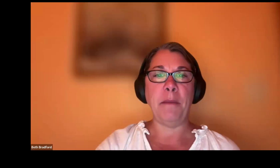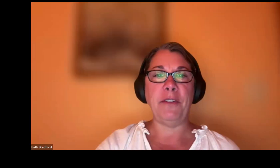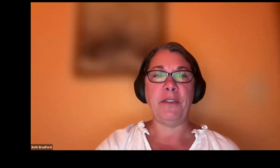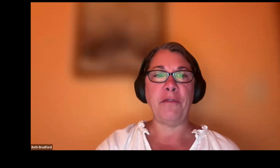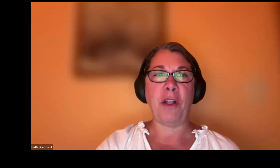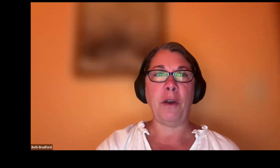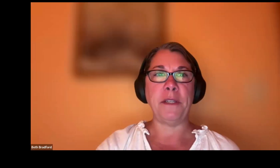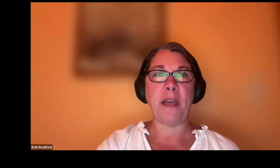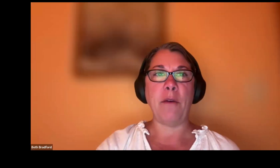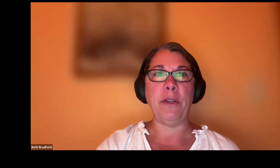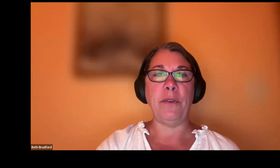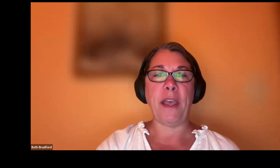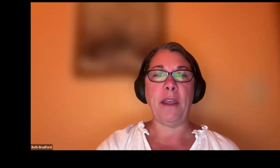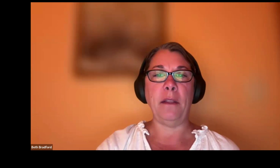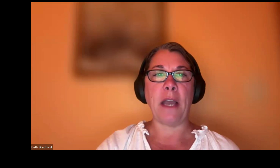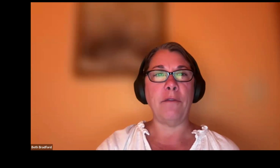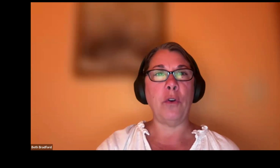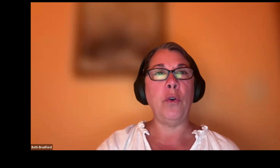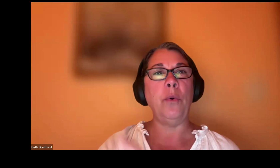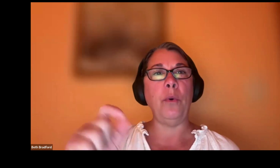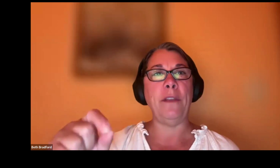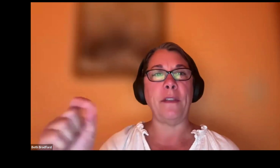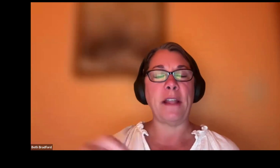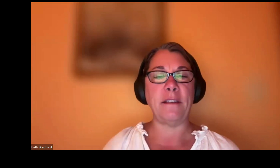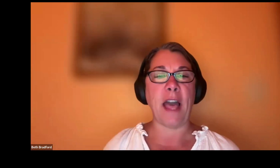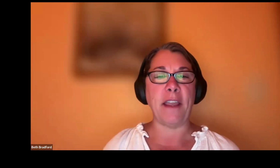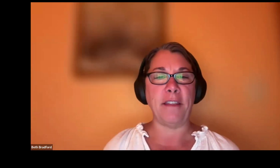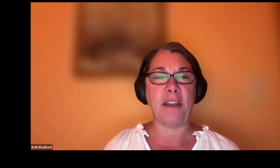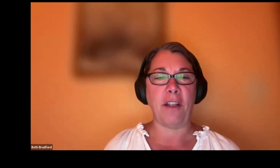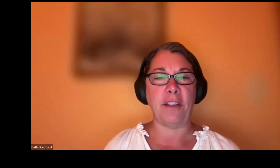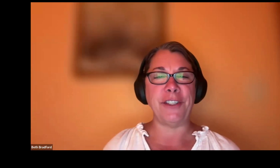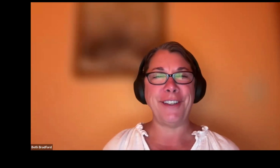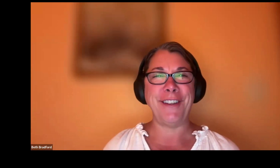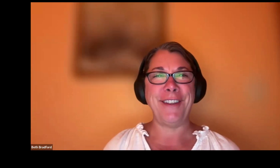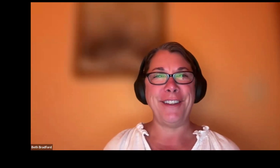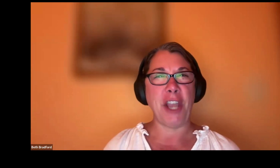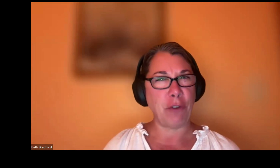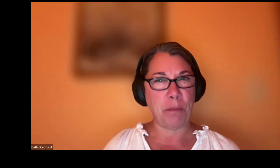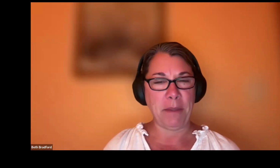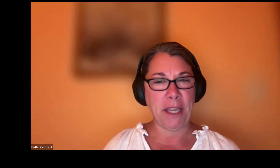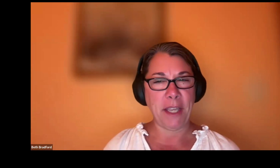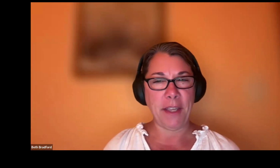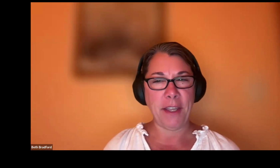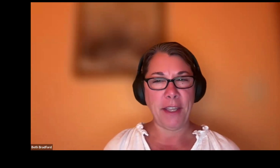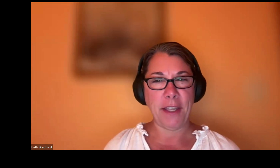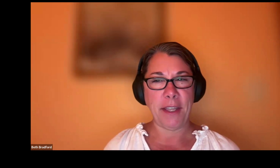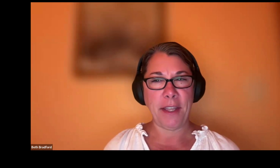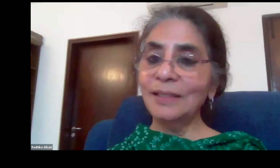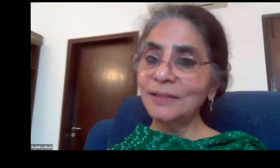And maybe just a follow-up to that, when you say lack of, who is it that's lacking that knowledge? General